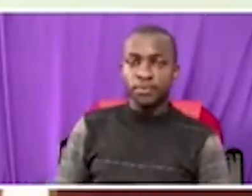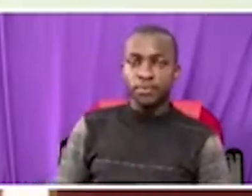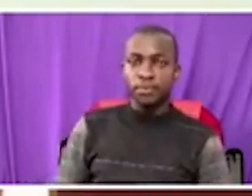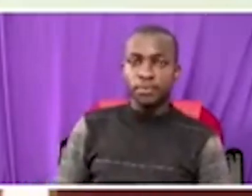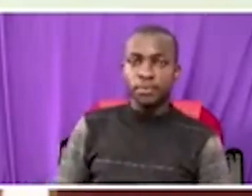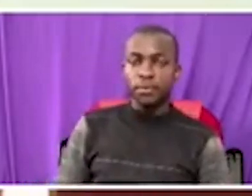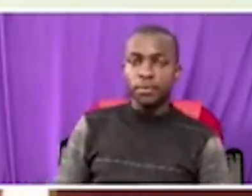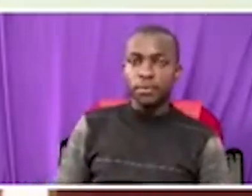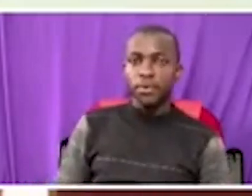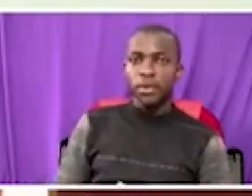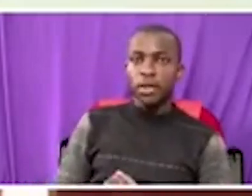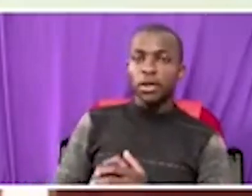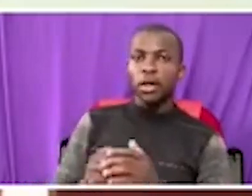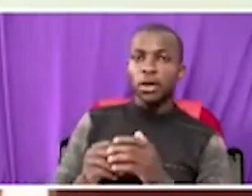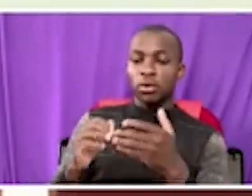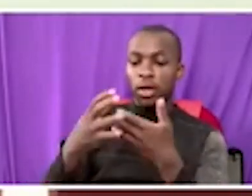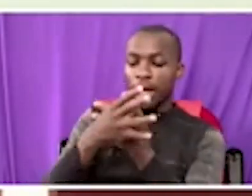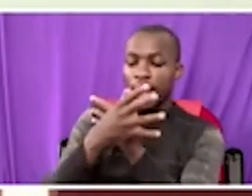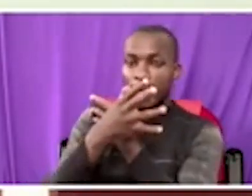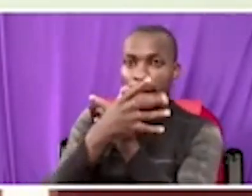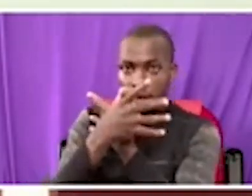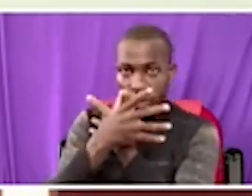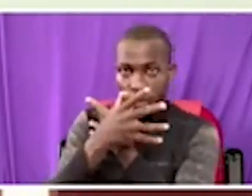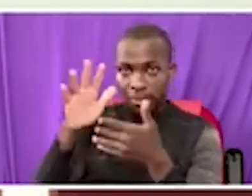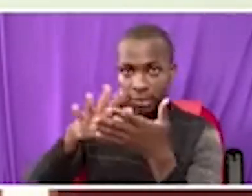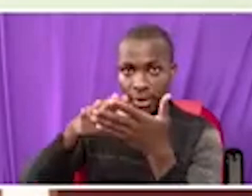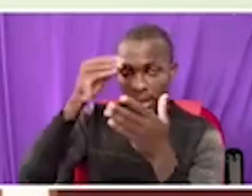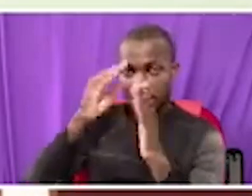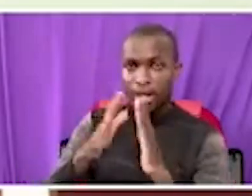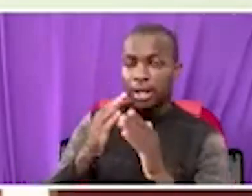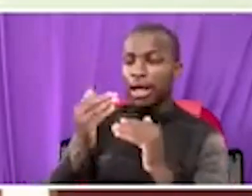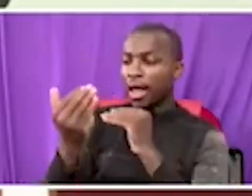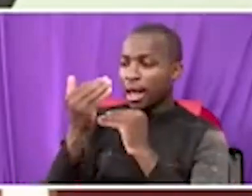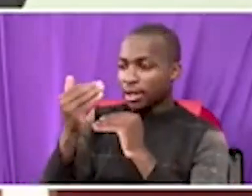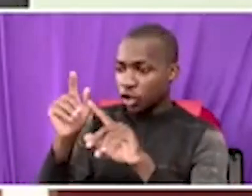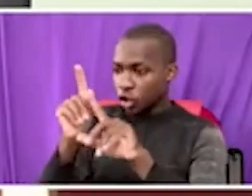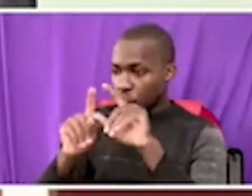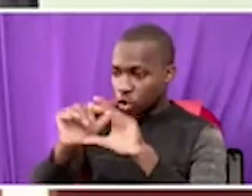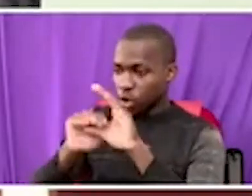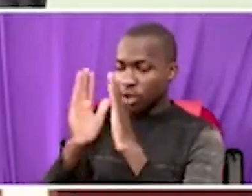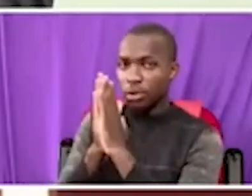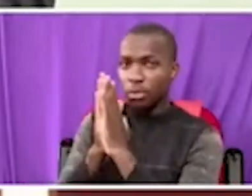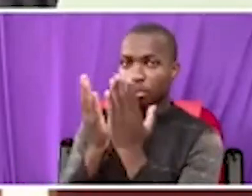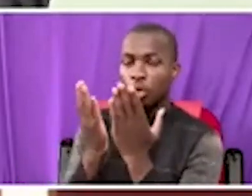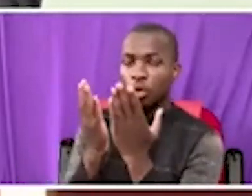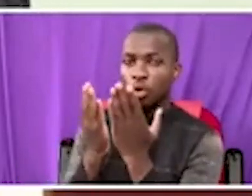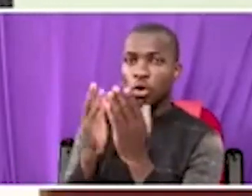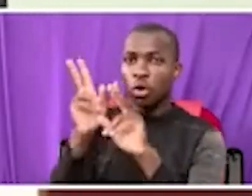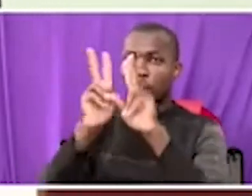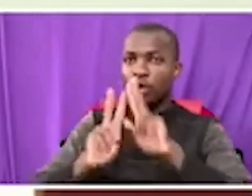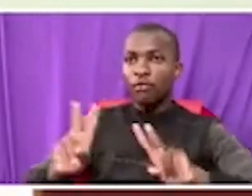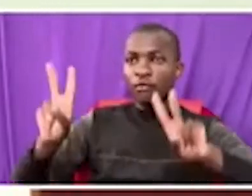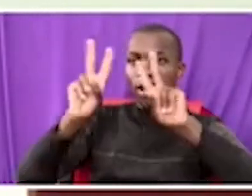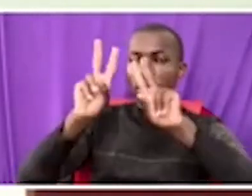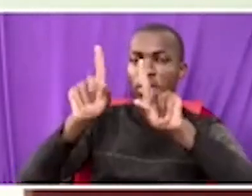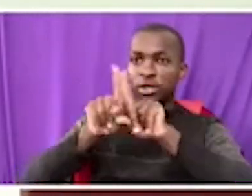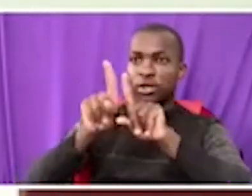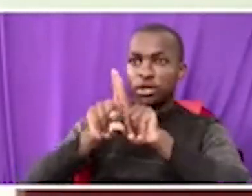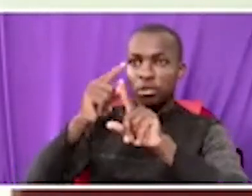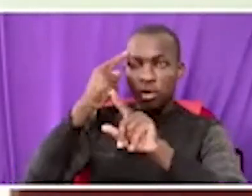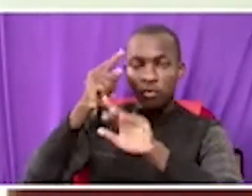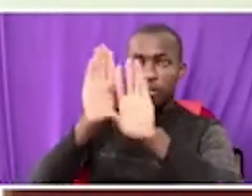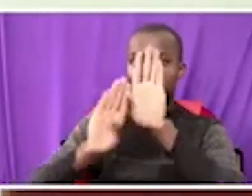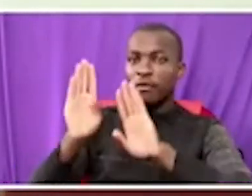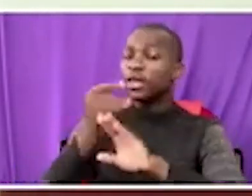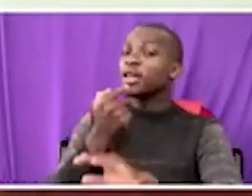Friedrich Nietzsche, the German philosopher, said this. He asked the question in his book, The Transvaluation of Values and the Genealogy of Morality.